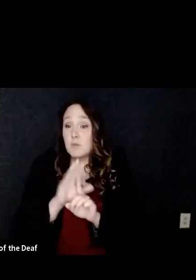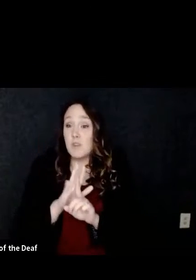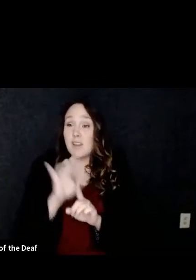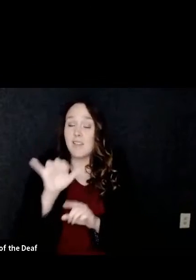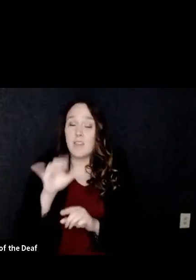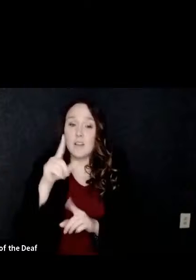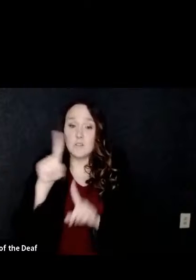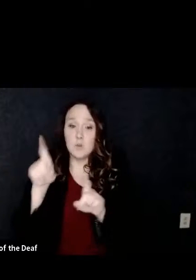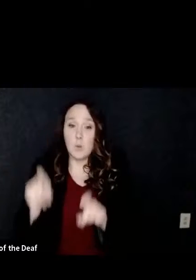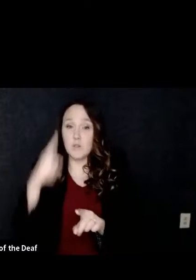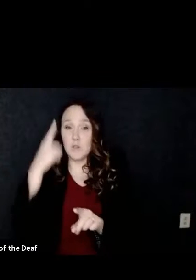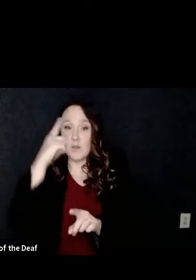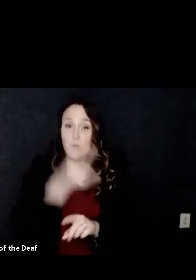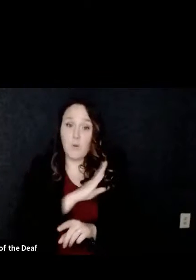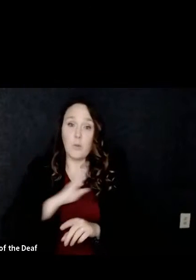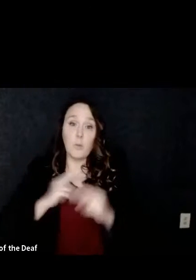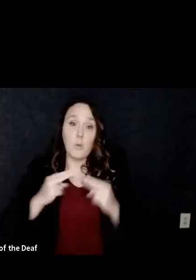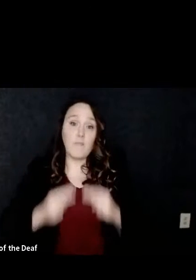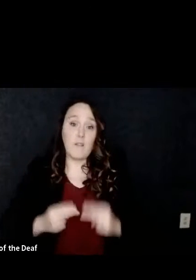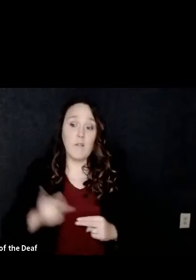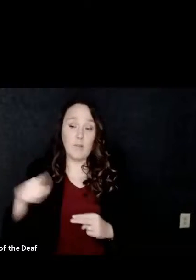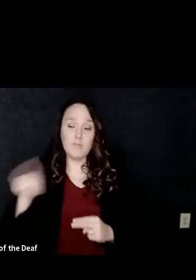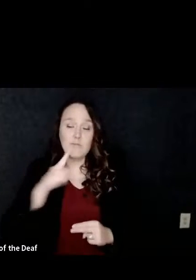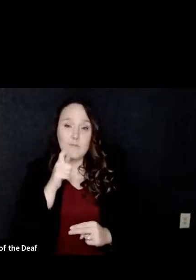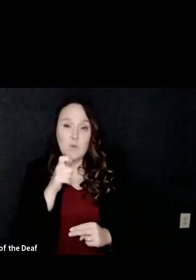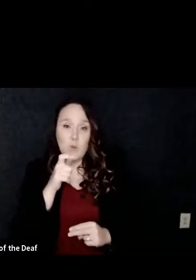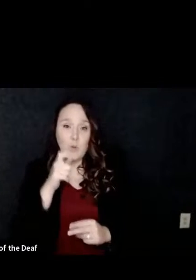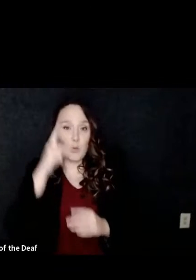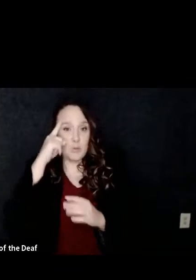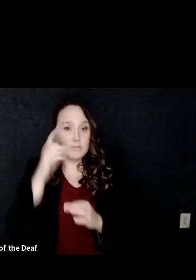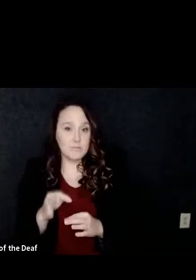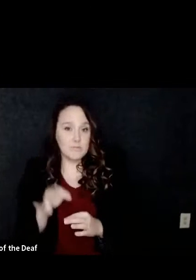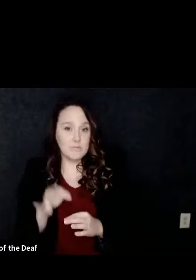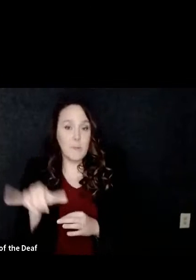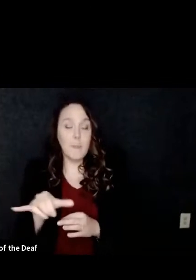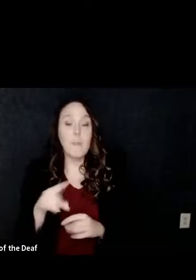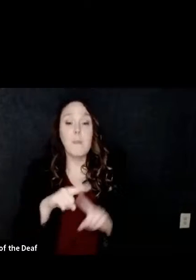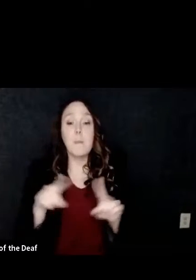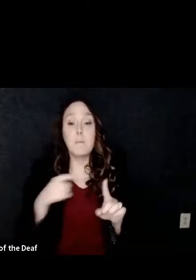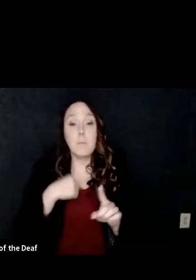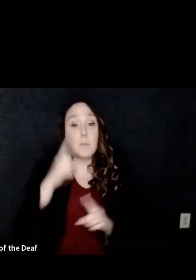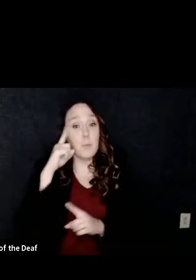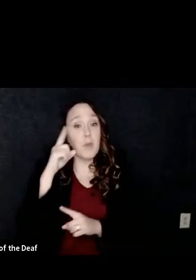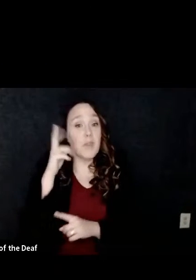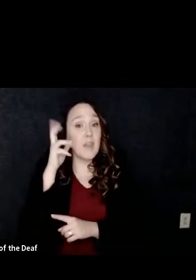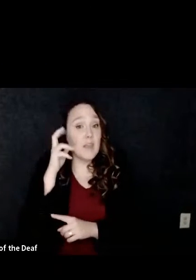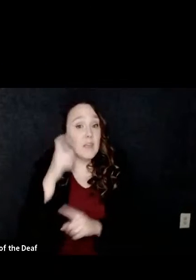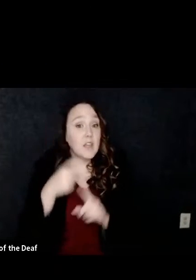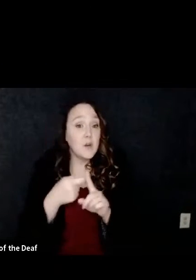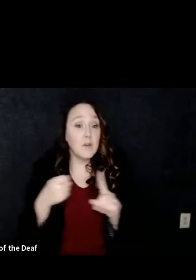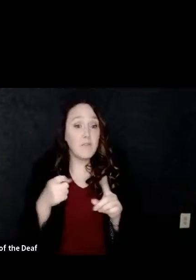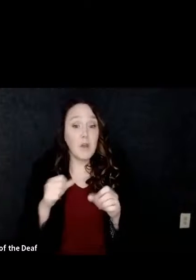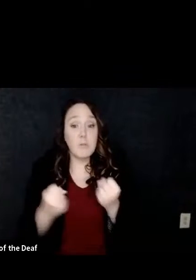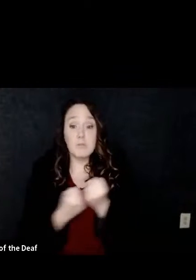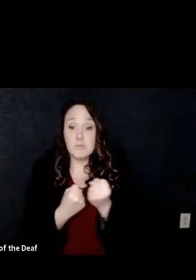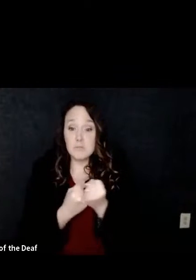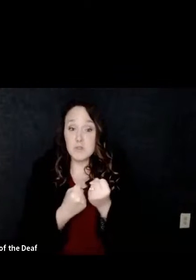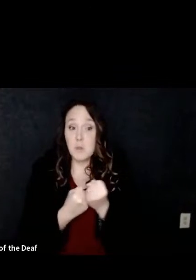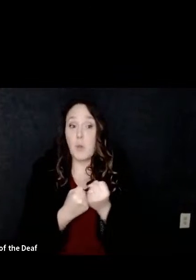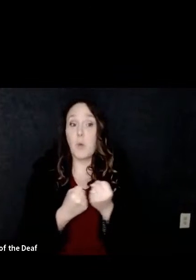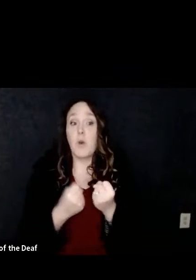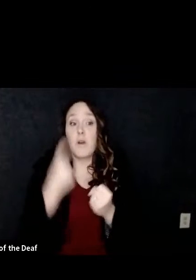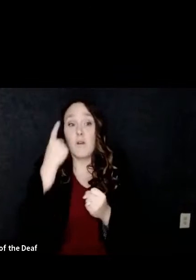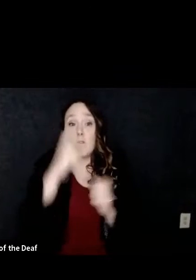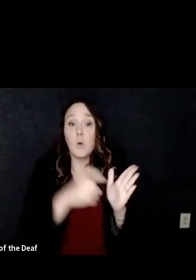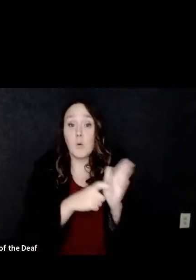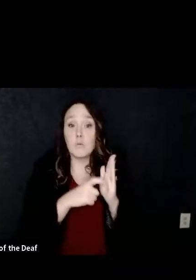that would be a question for the Board of Health because they're the ones who are making that information. But I think hearing of the widespread support for mandates such